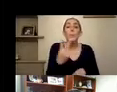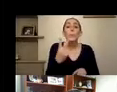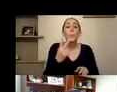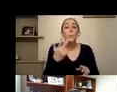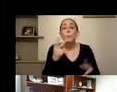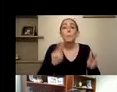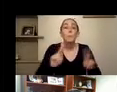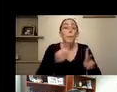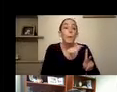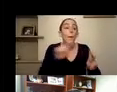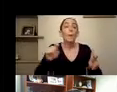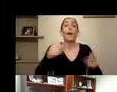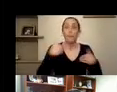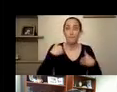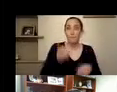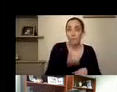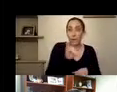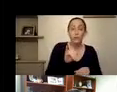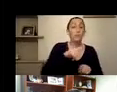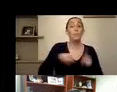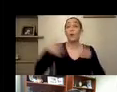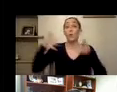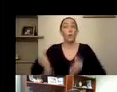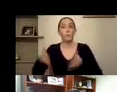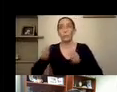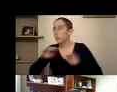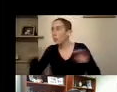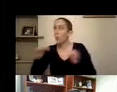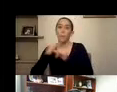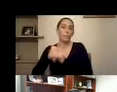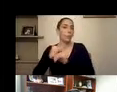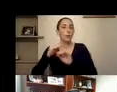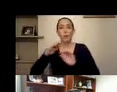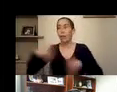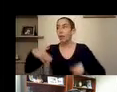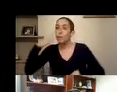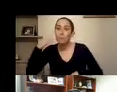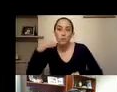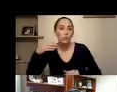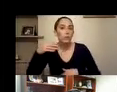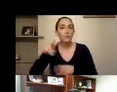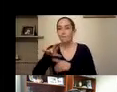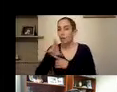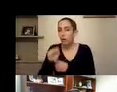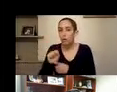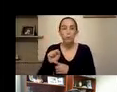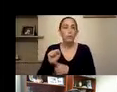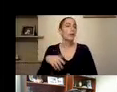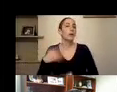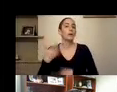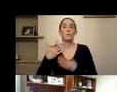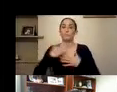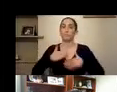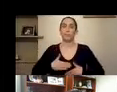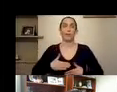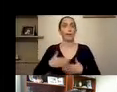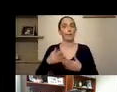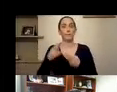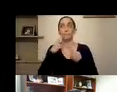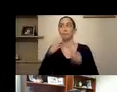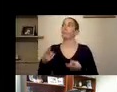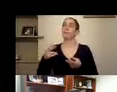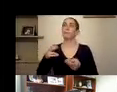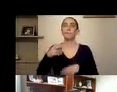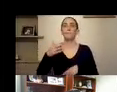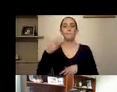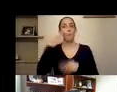entirely naive, meaning they have no immunity, no protection against the virus because they've never seen it before, then everybody's at risk. And so